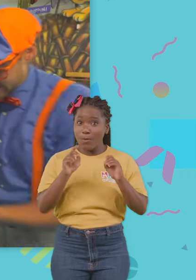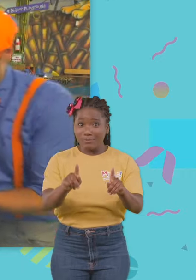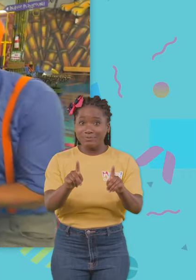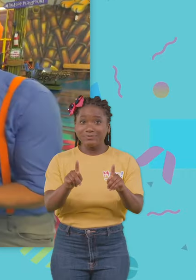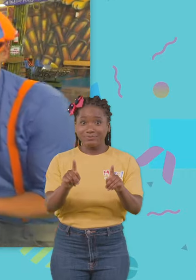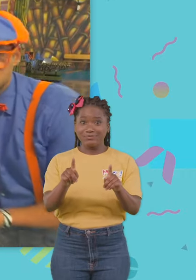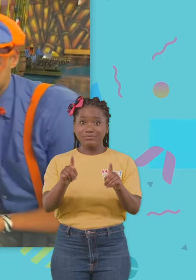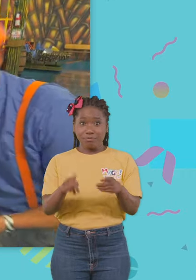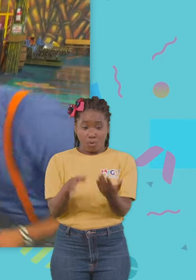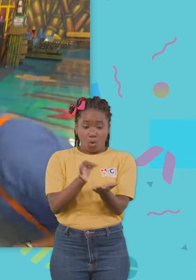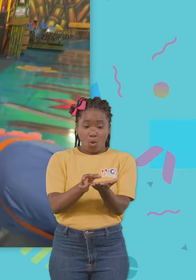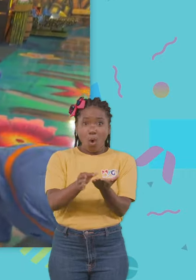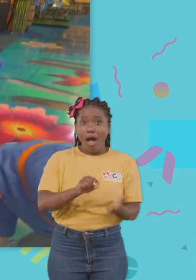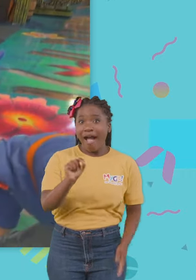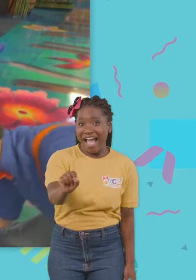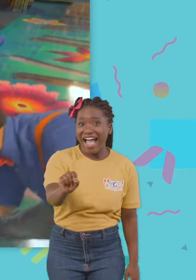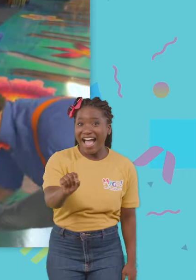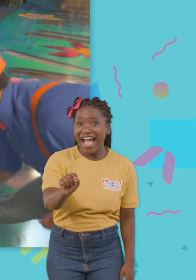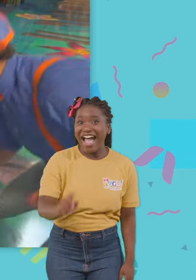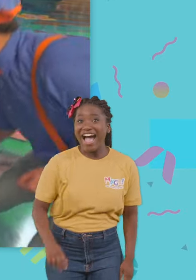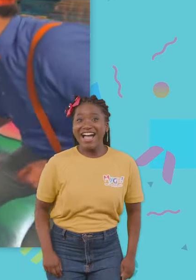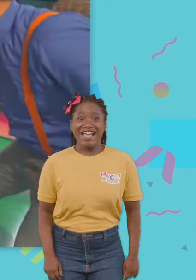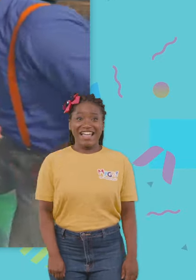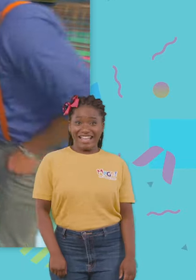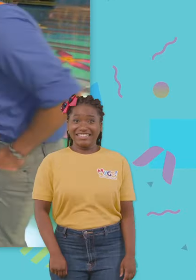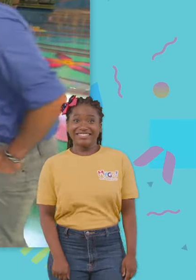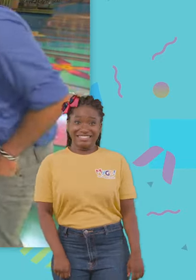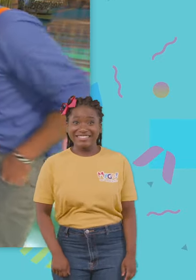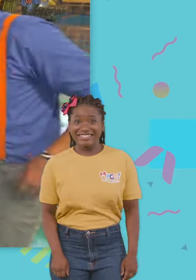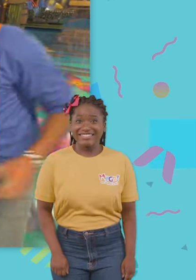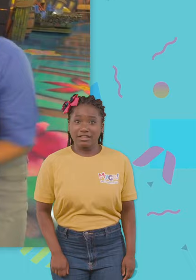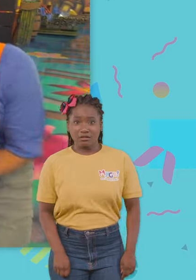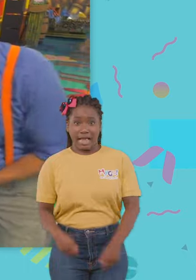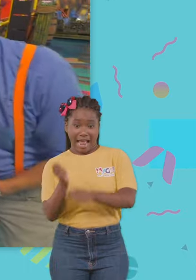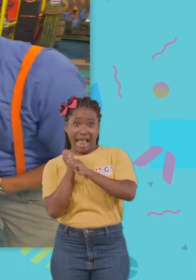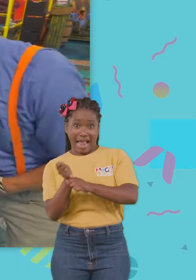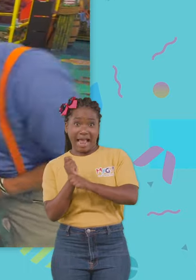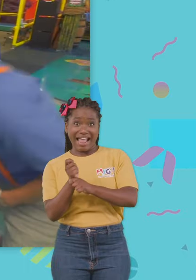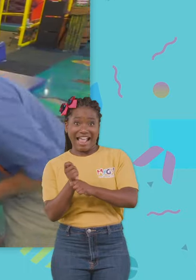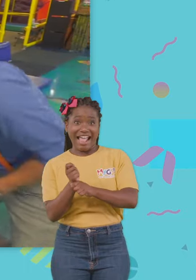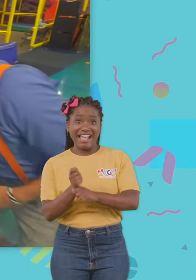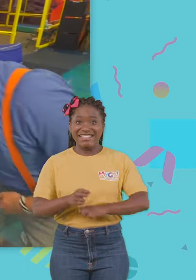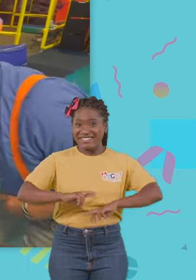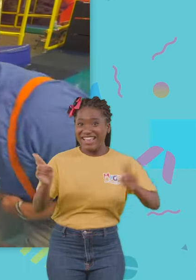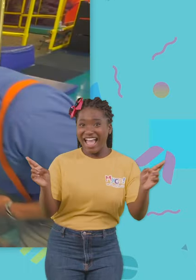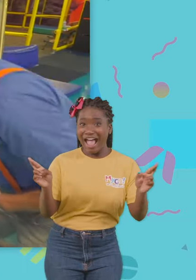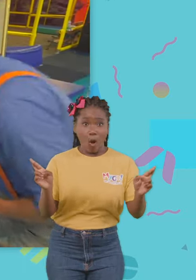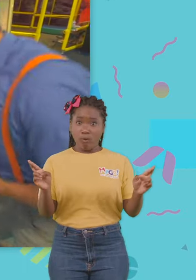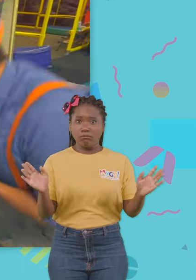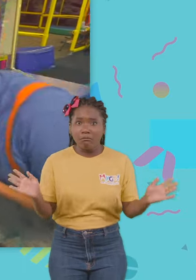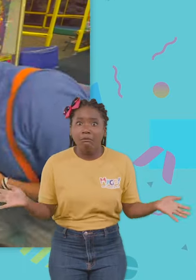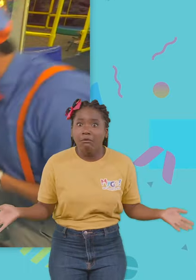Alright, let's put in a coin. take I'm the gonna hammer. Get you. Get